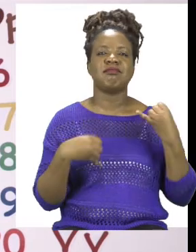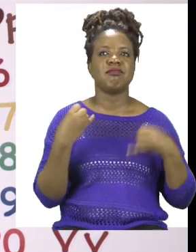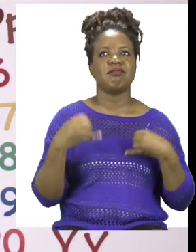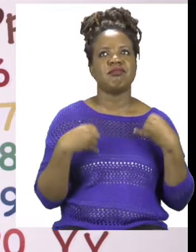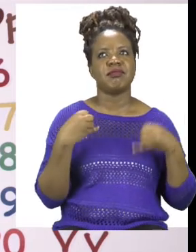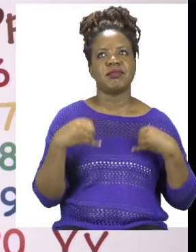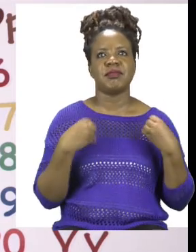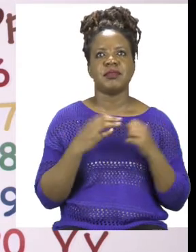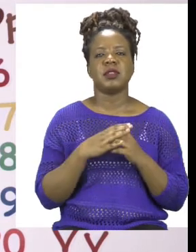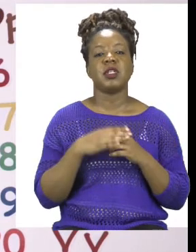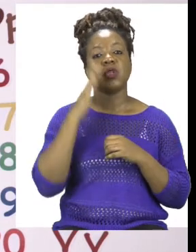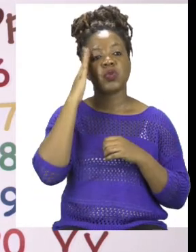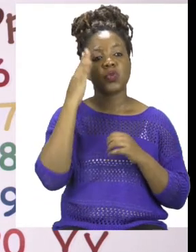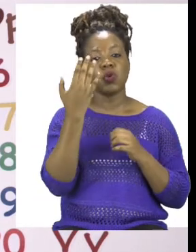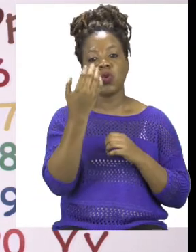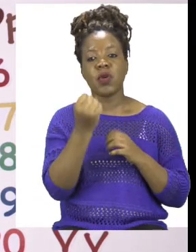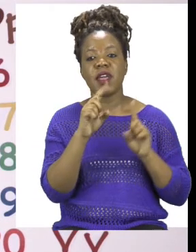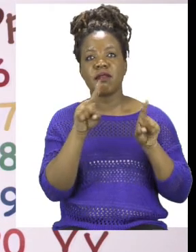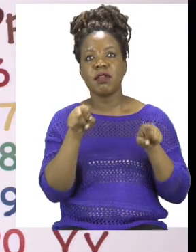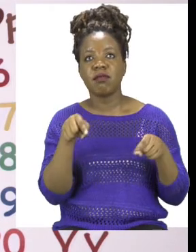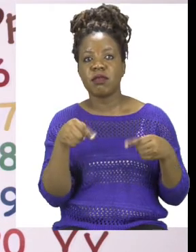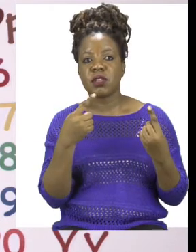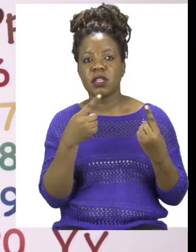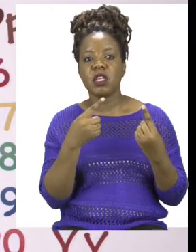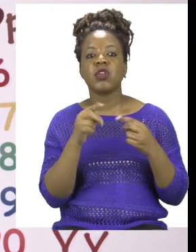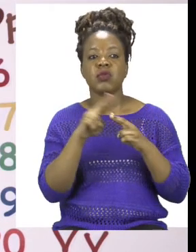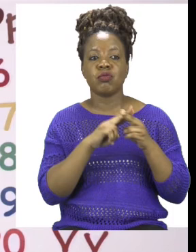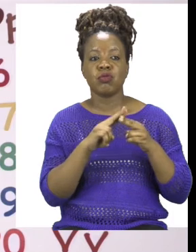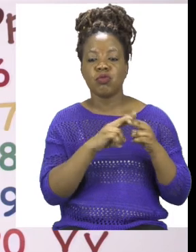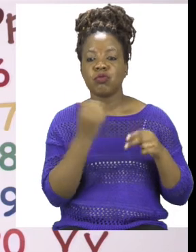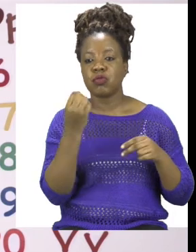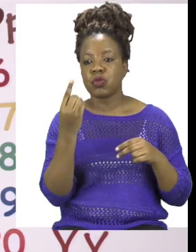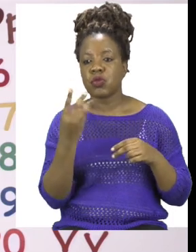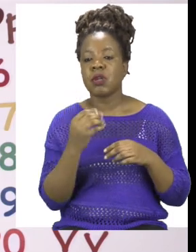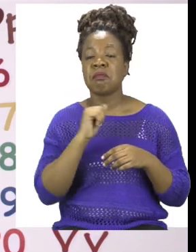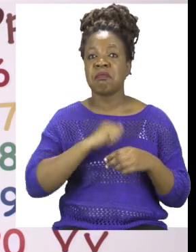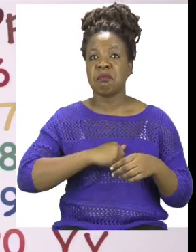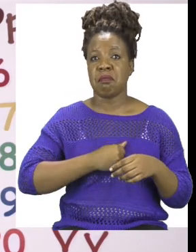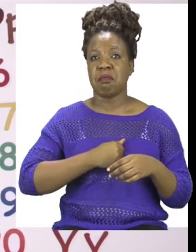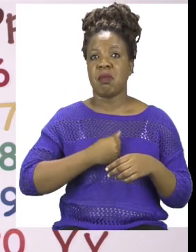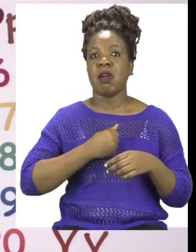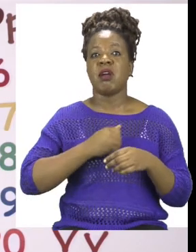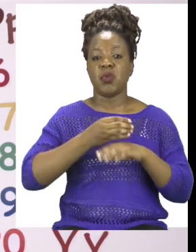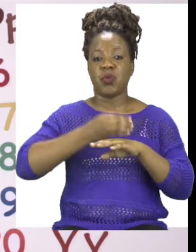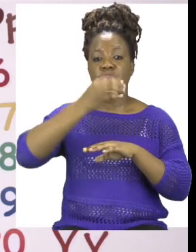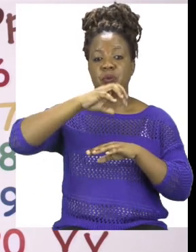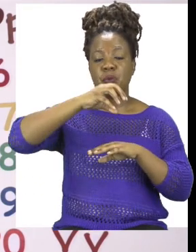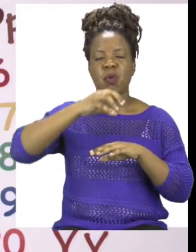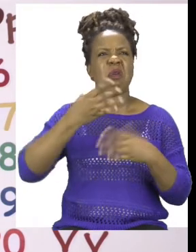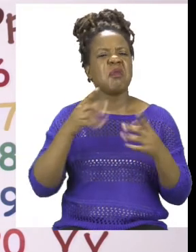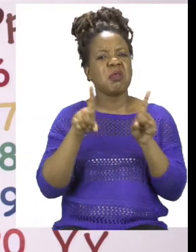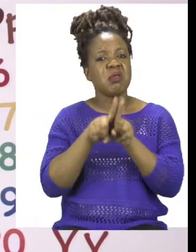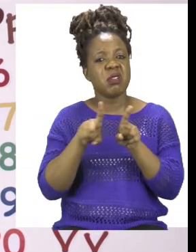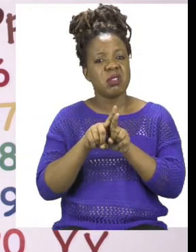have counters. Mine are made up of simple bottle tops. So you can go out and you can find bottle tops, or